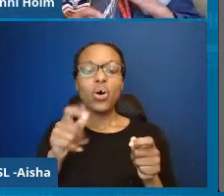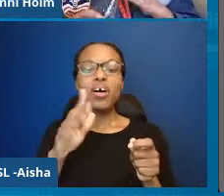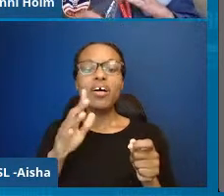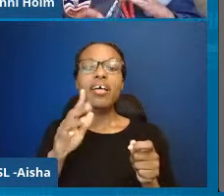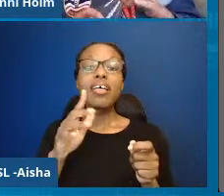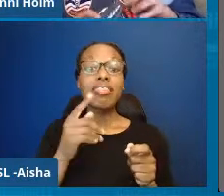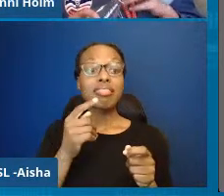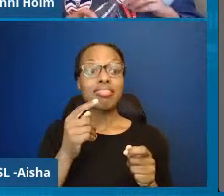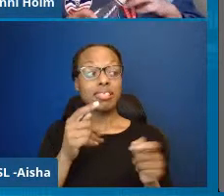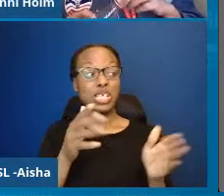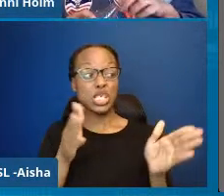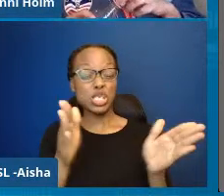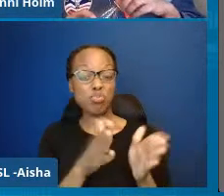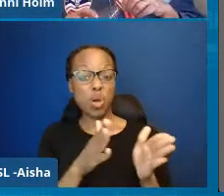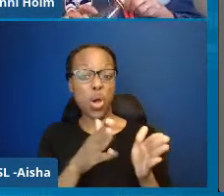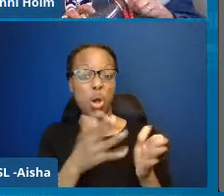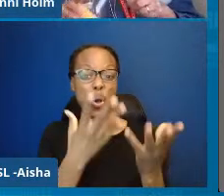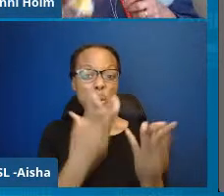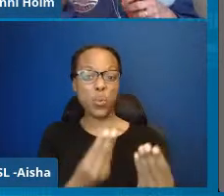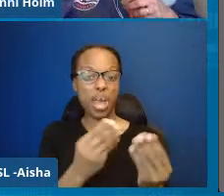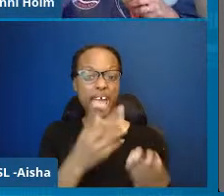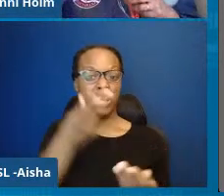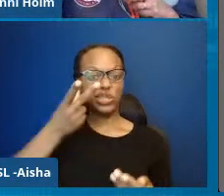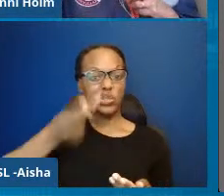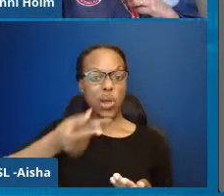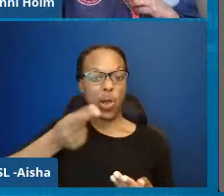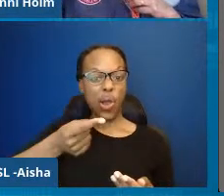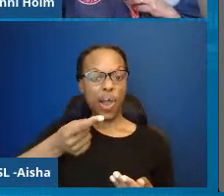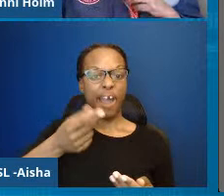dog has quickly landed